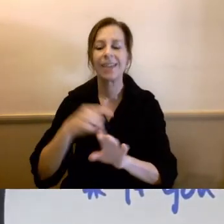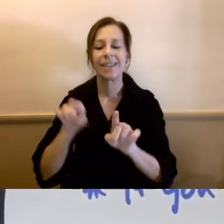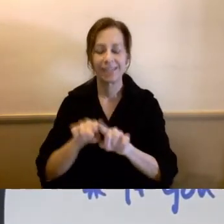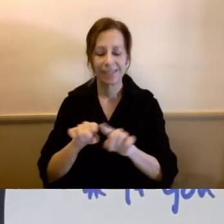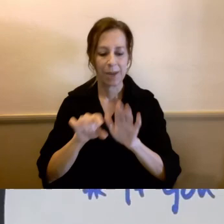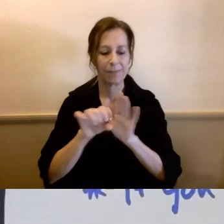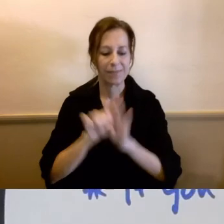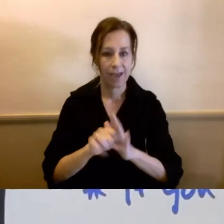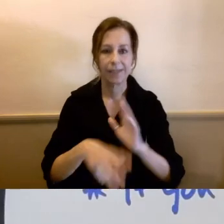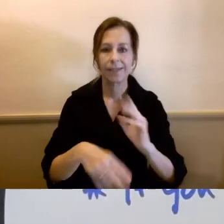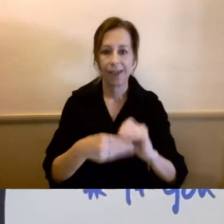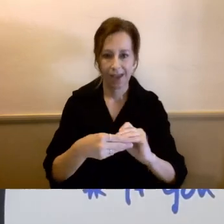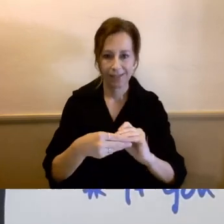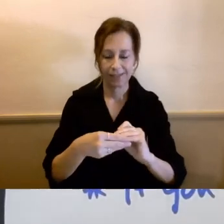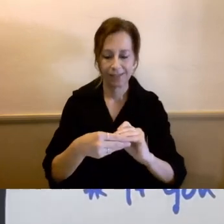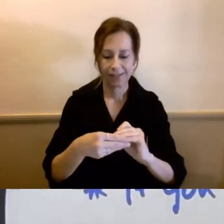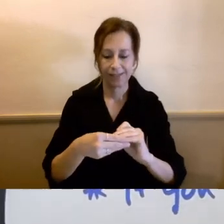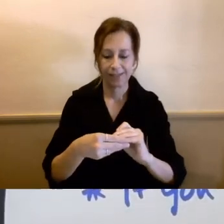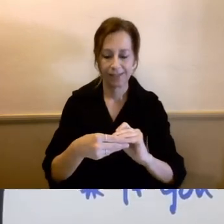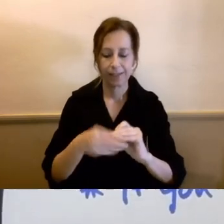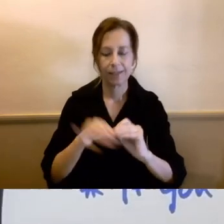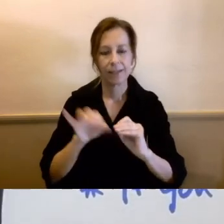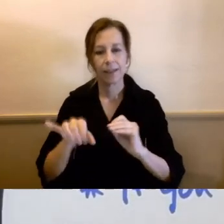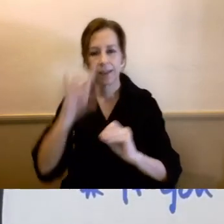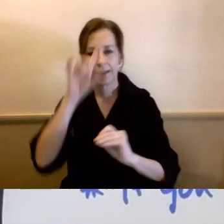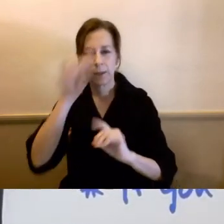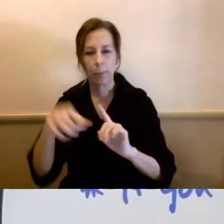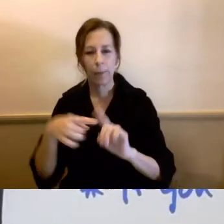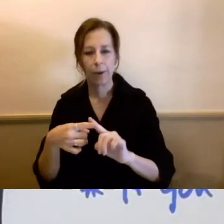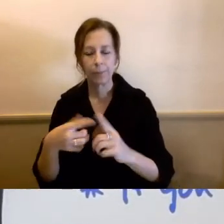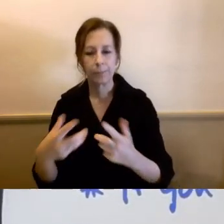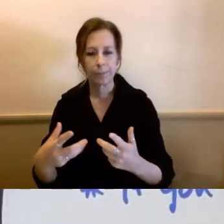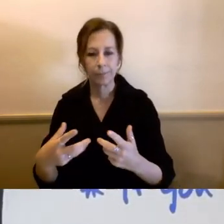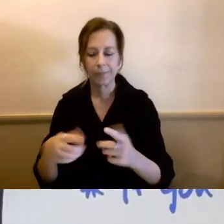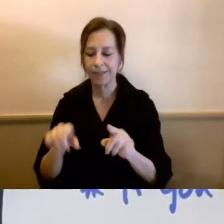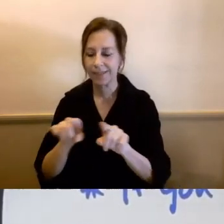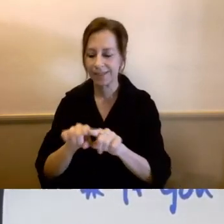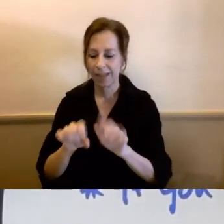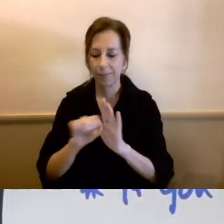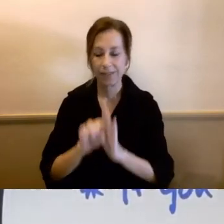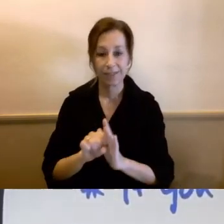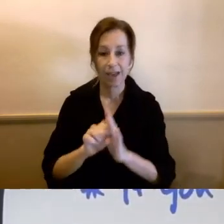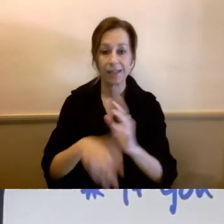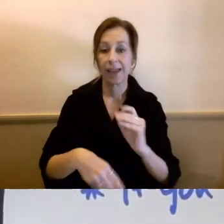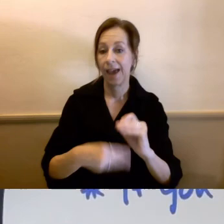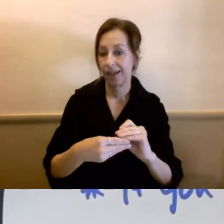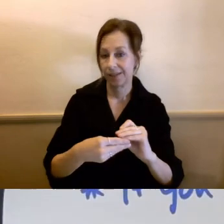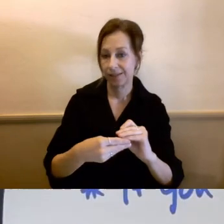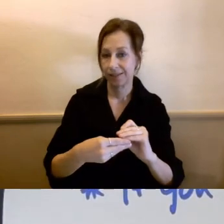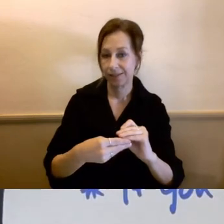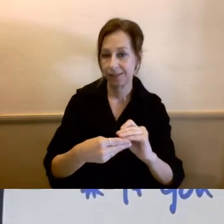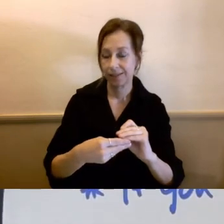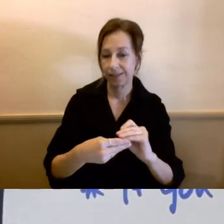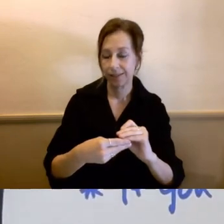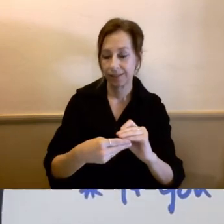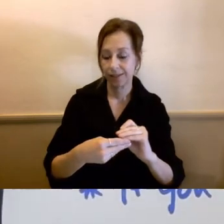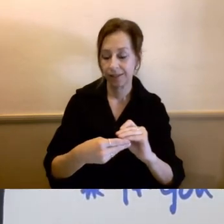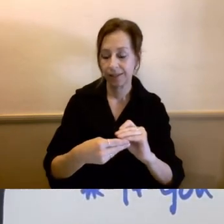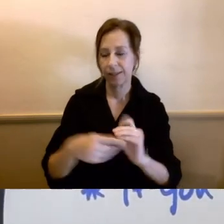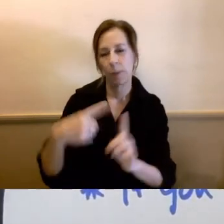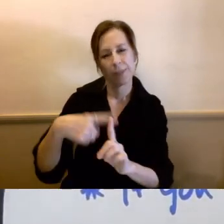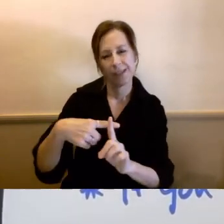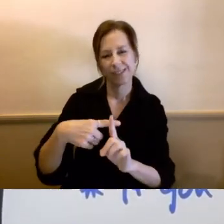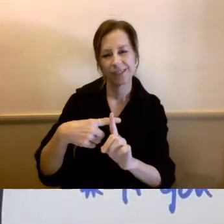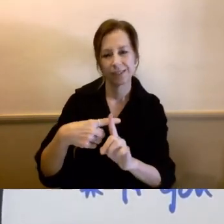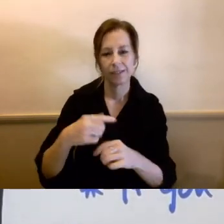same sign add. Same, so over here think of it as same sign add. So